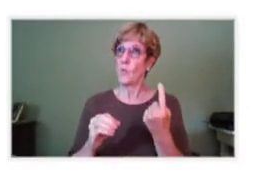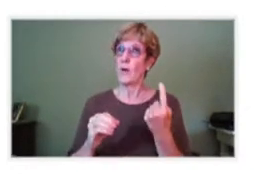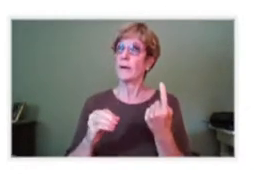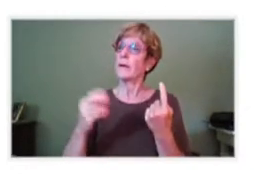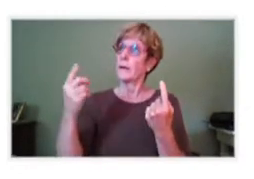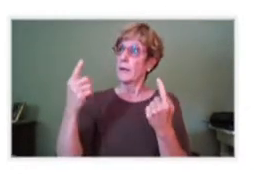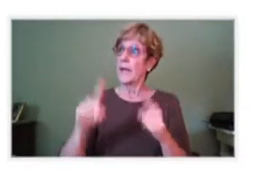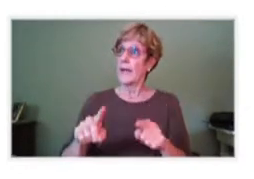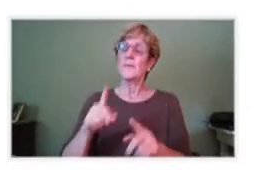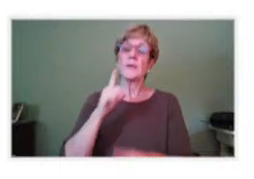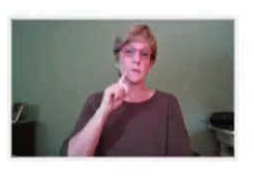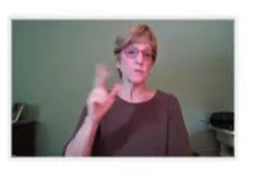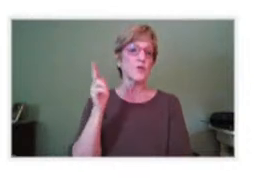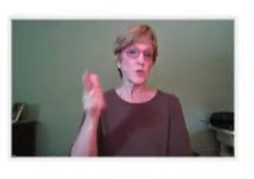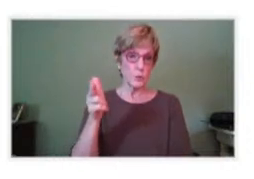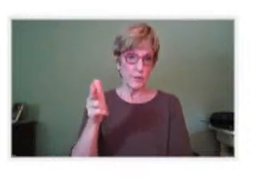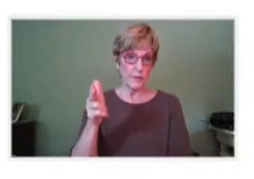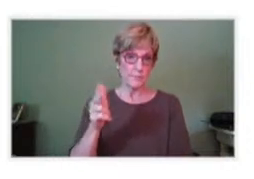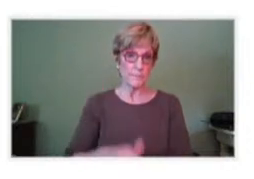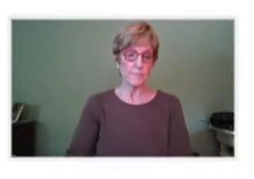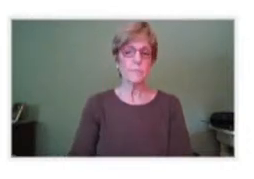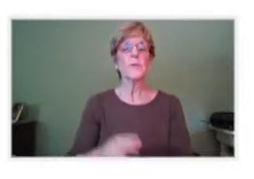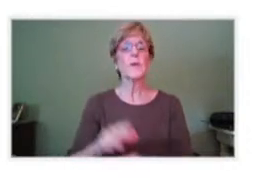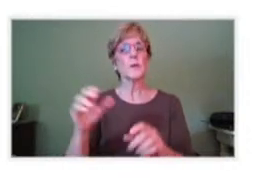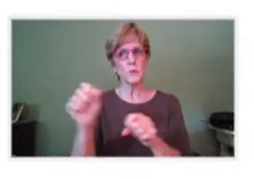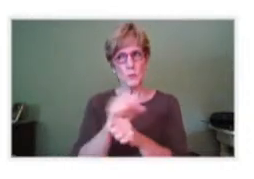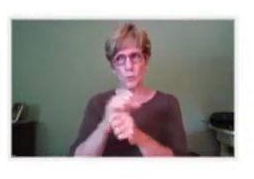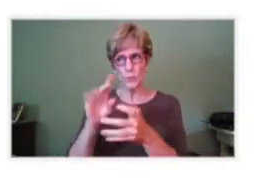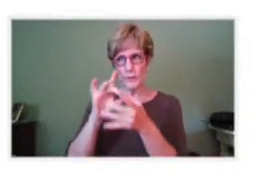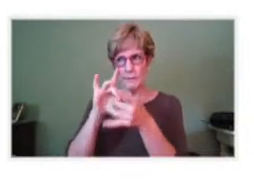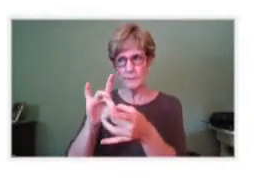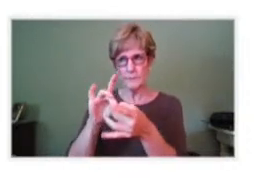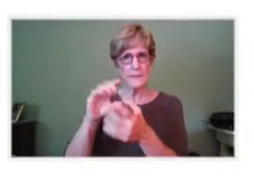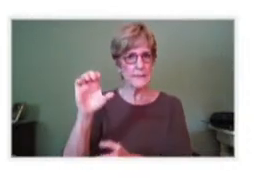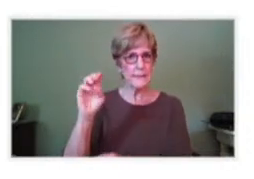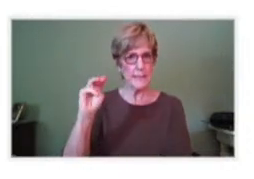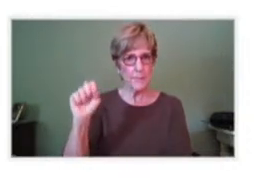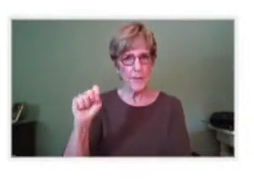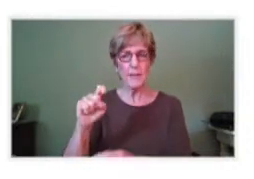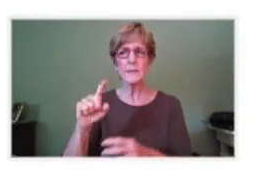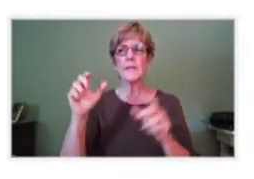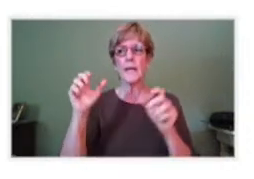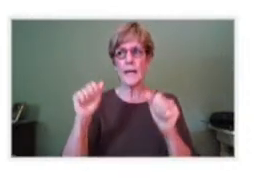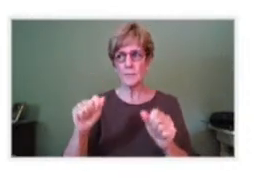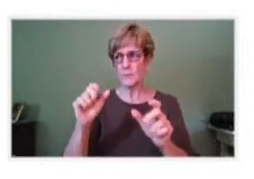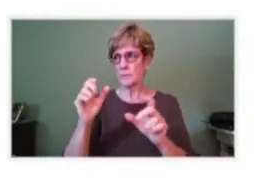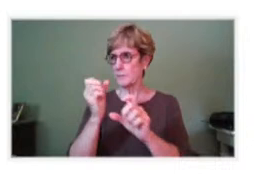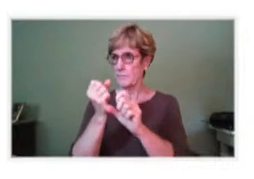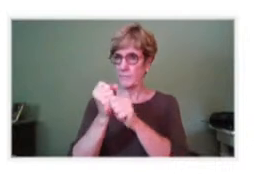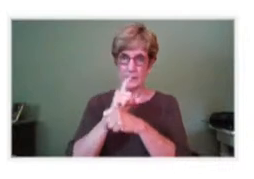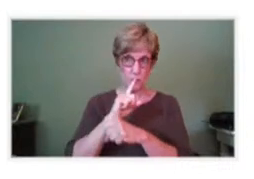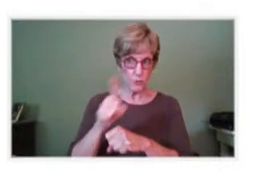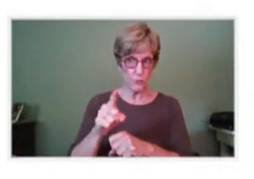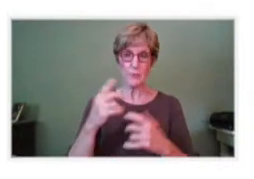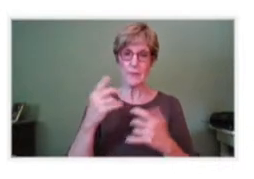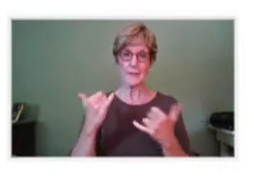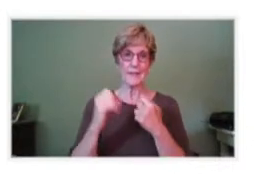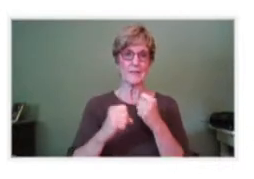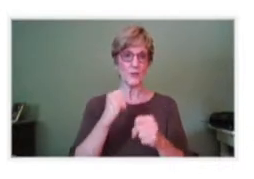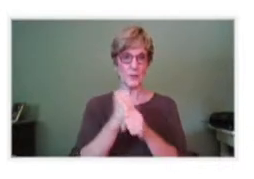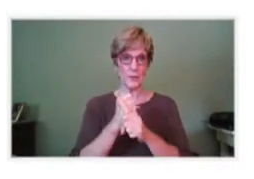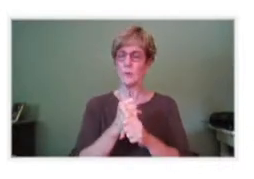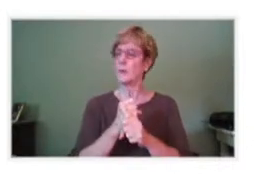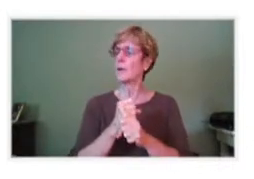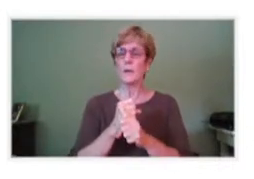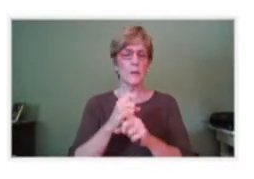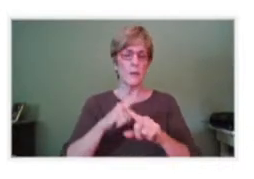an actual shooting. And working with CMS and to be able to make sure that we didn't see this year start out similar